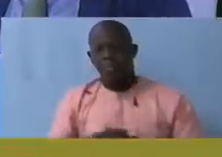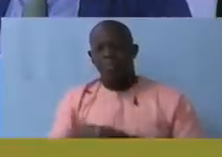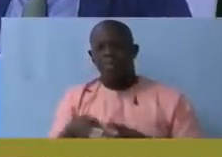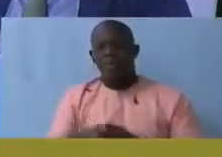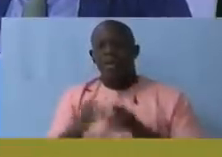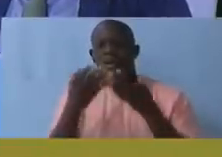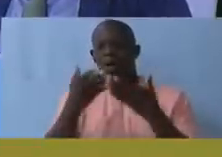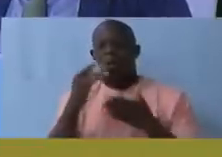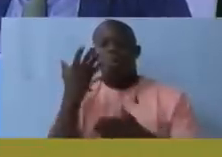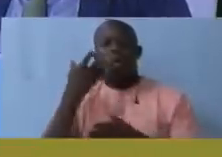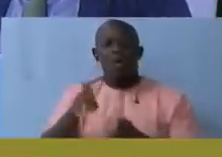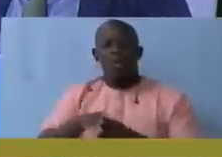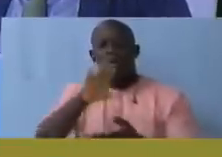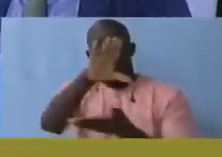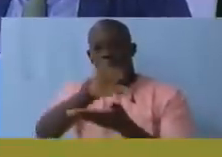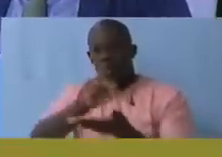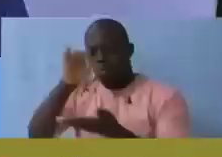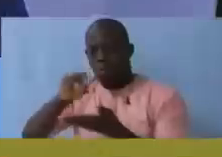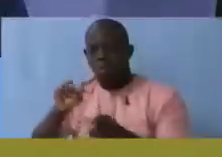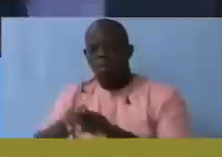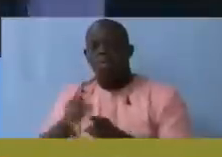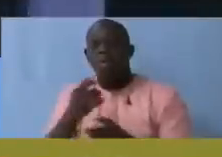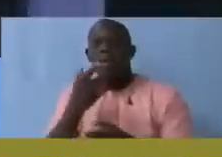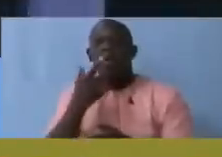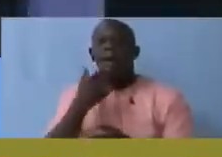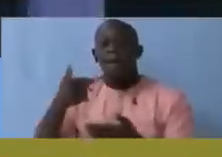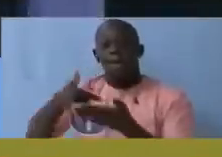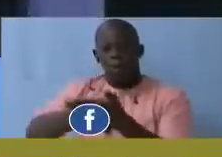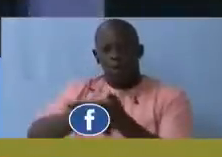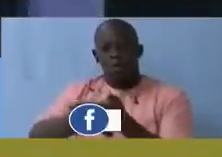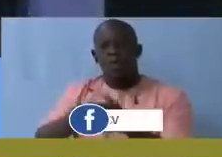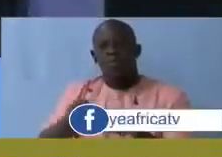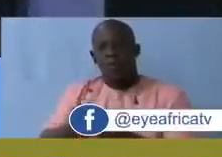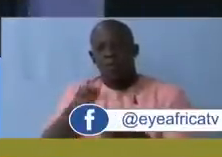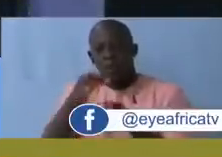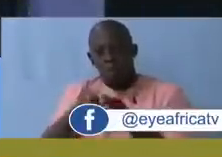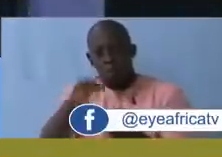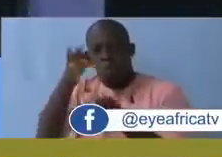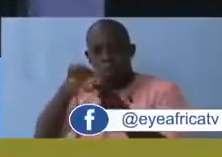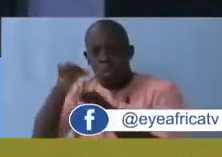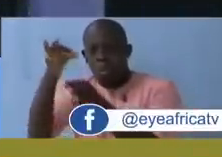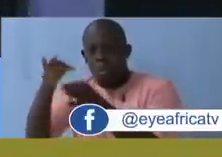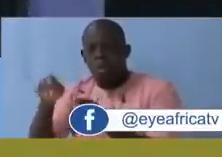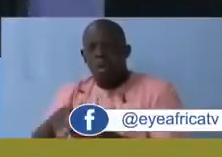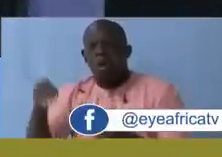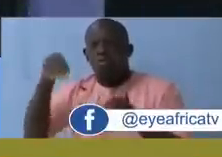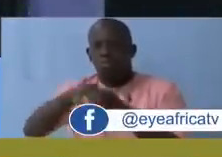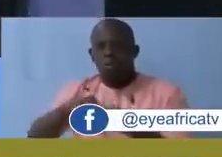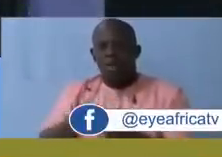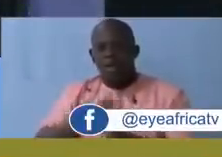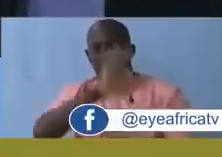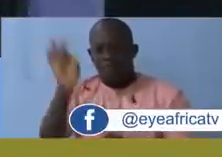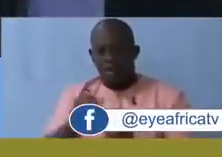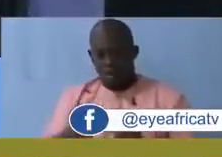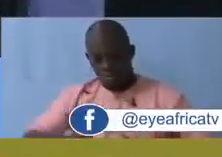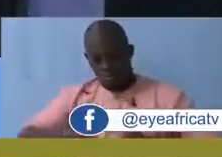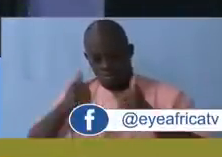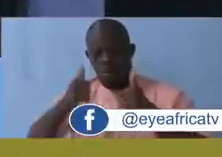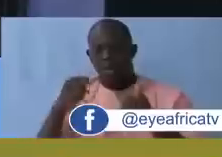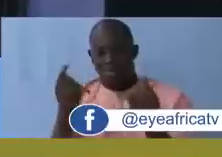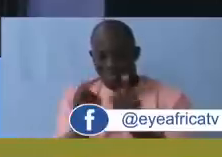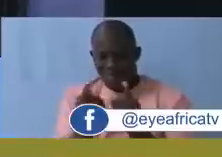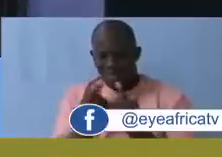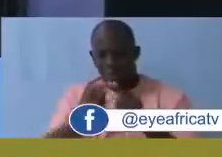the sample, you've got to enroll blood, so you have to separate it, put it in a proper container, mm-hmm.